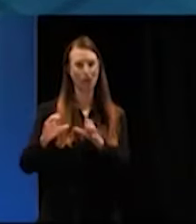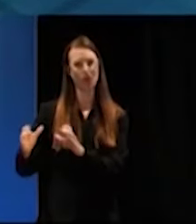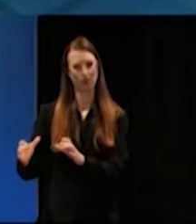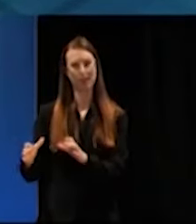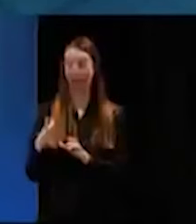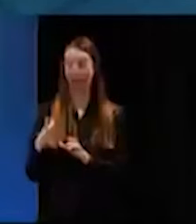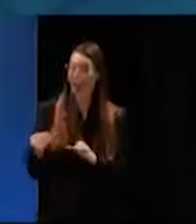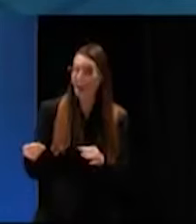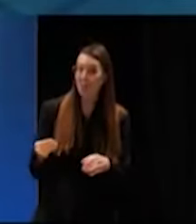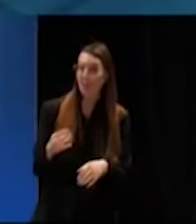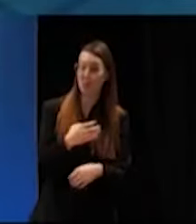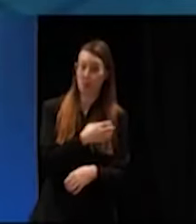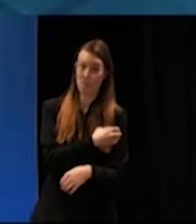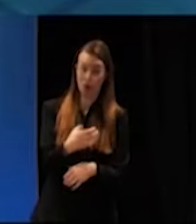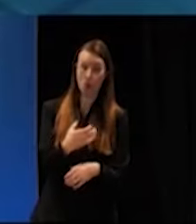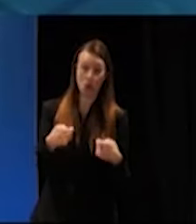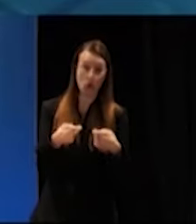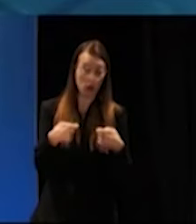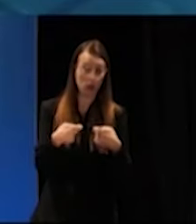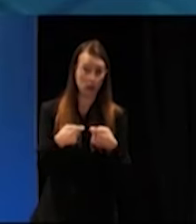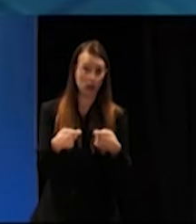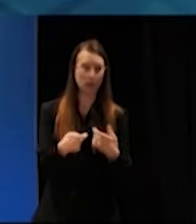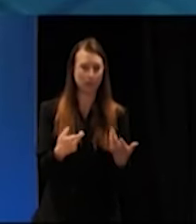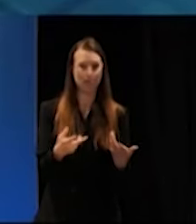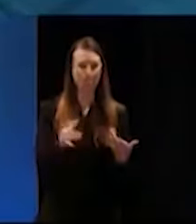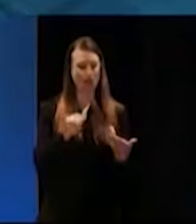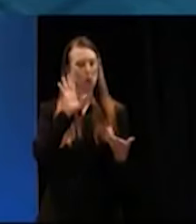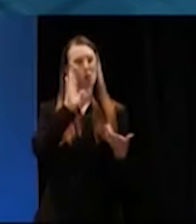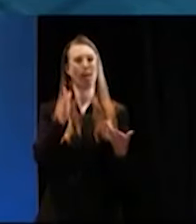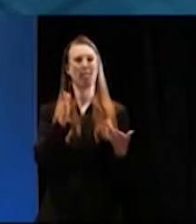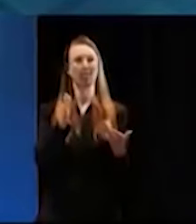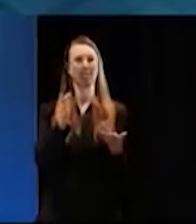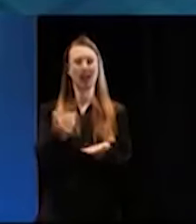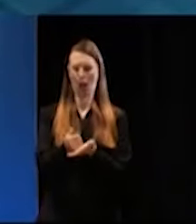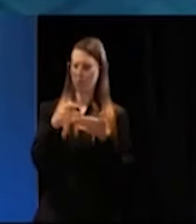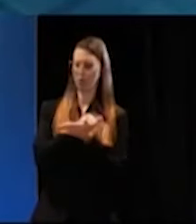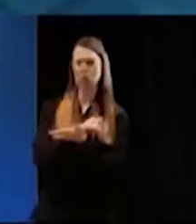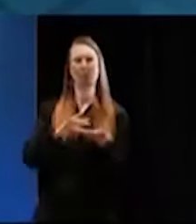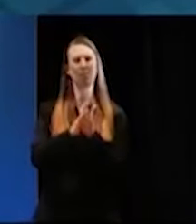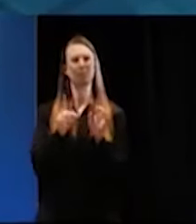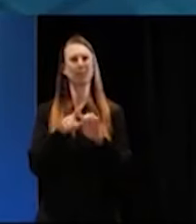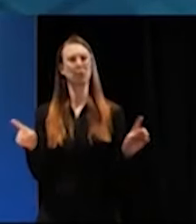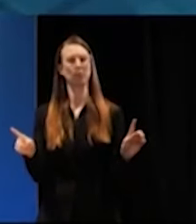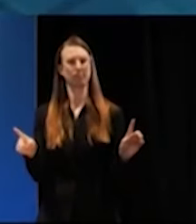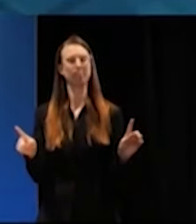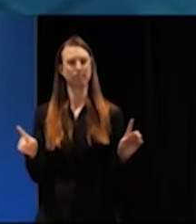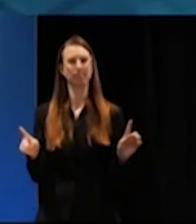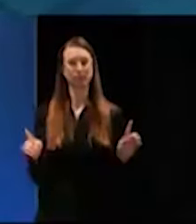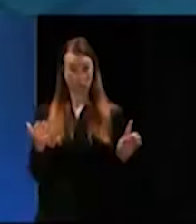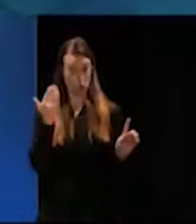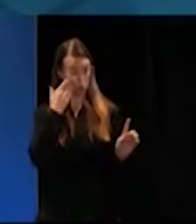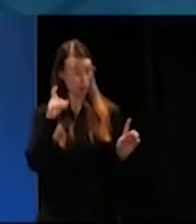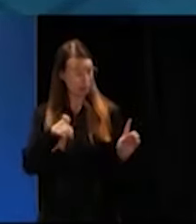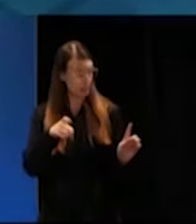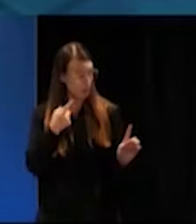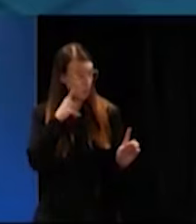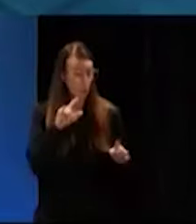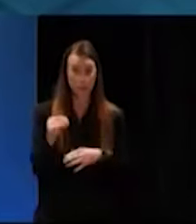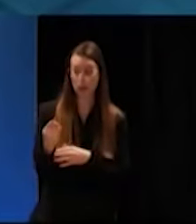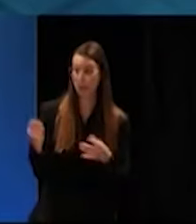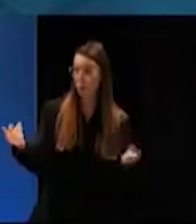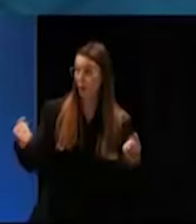will differentiate us from the other states. So we know what we need to deliver for these jobs that come here. You know, clean